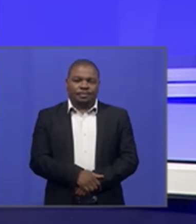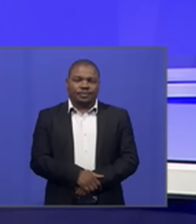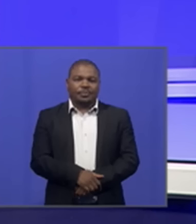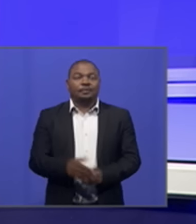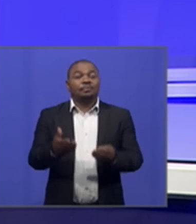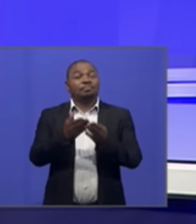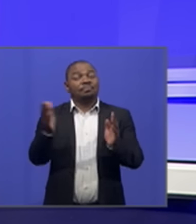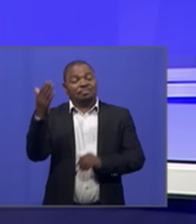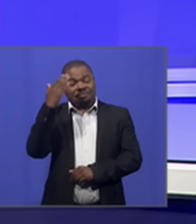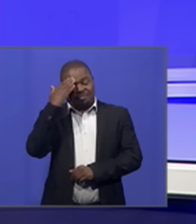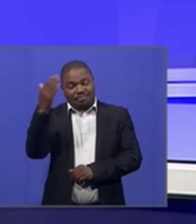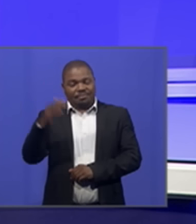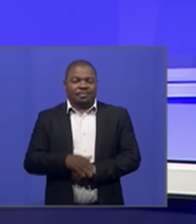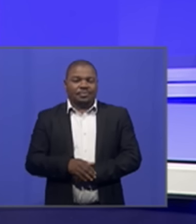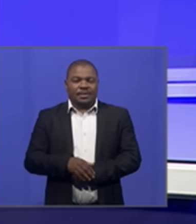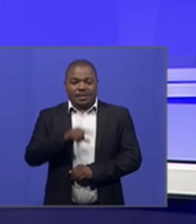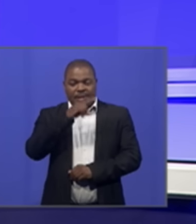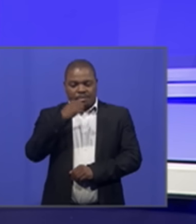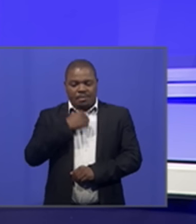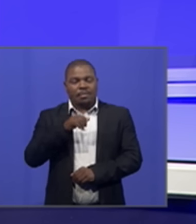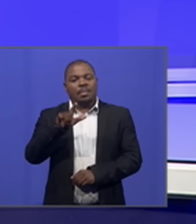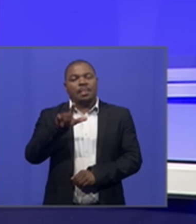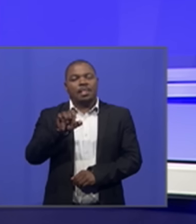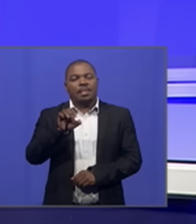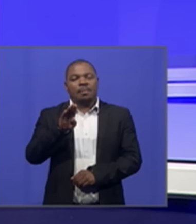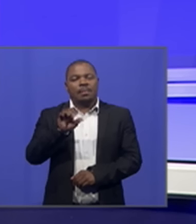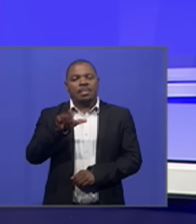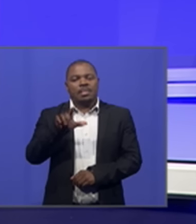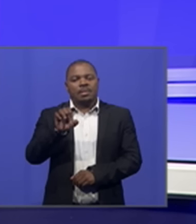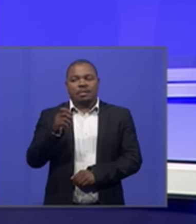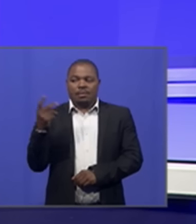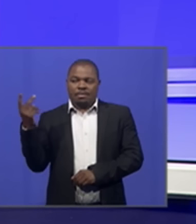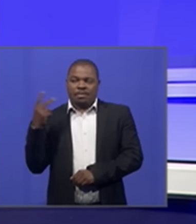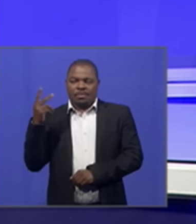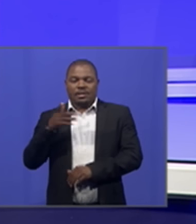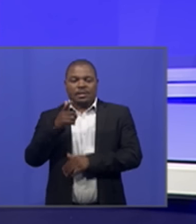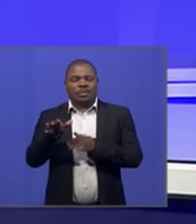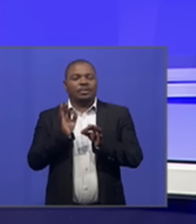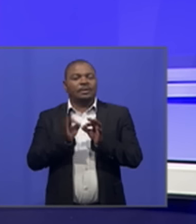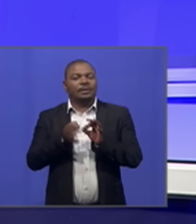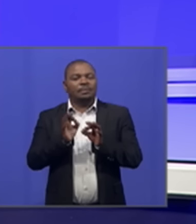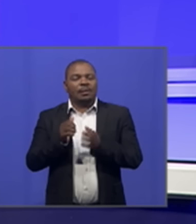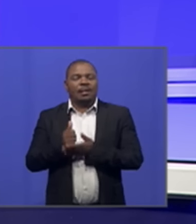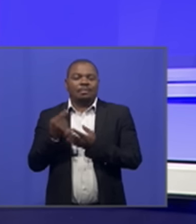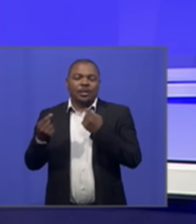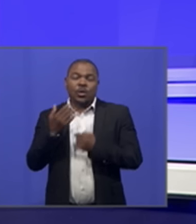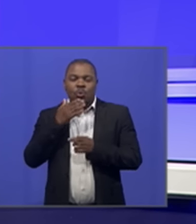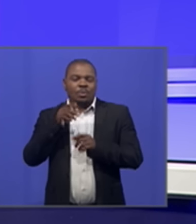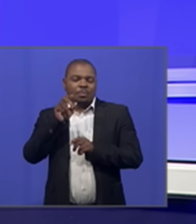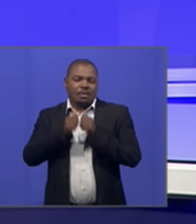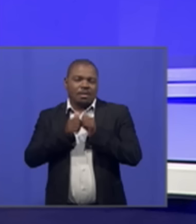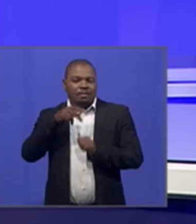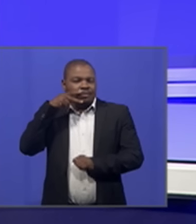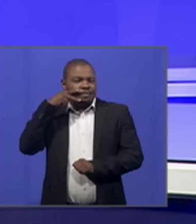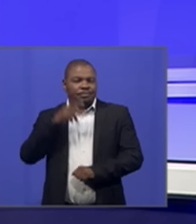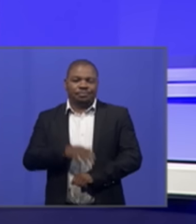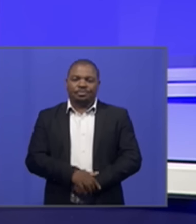Bešong thobela nna ke lebeseng ka dimeng gomme ke tla thušana le mofetoledi wa polelo ya diatla wa rrago ka Stan Letlalo.